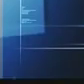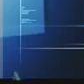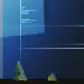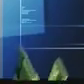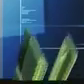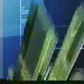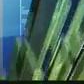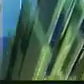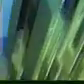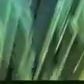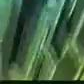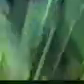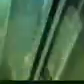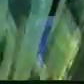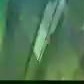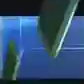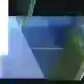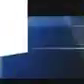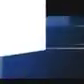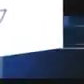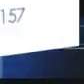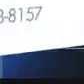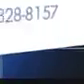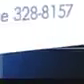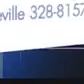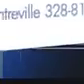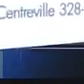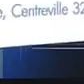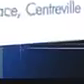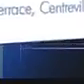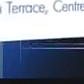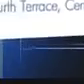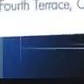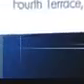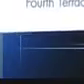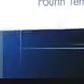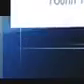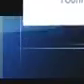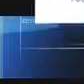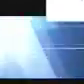This is ZNS Total Sports, brought to you by Fourth Terrace Diagnostic Center.